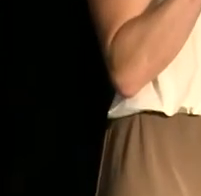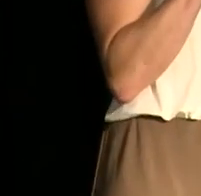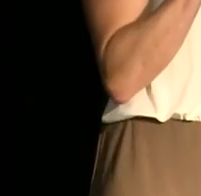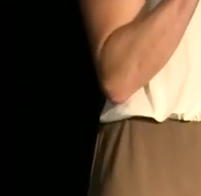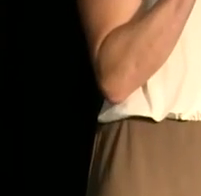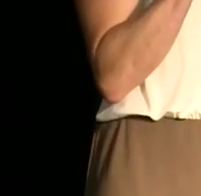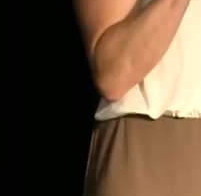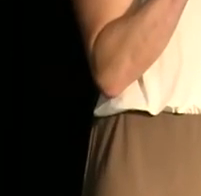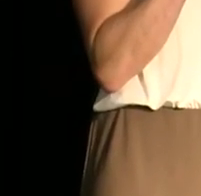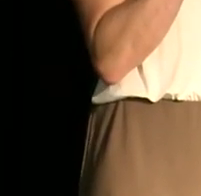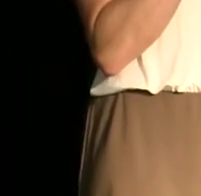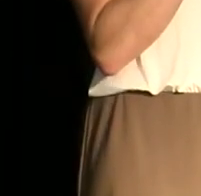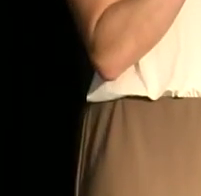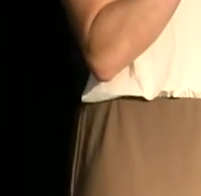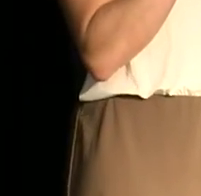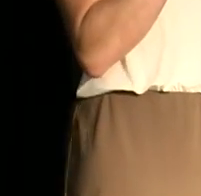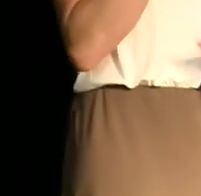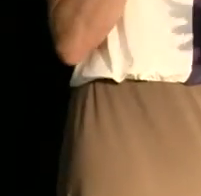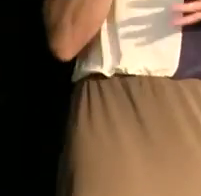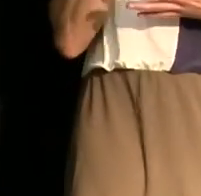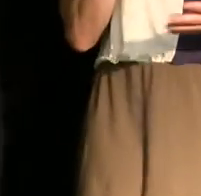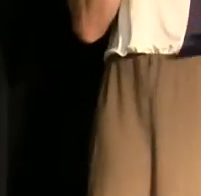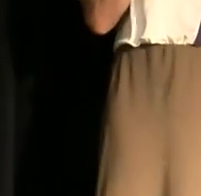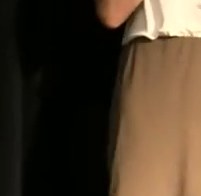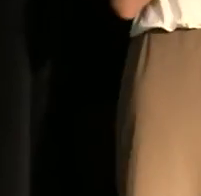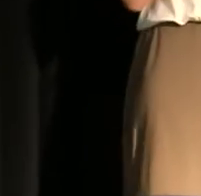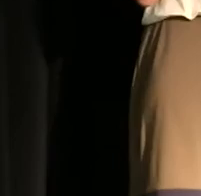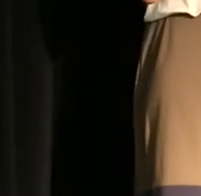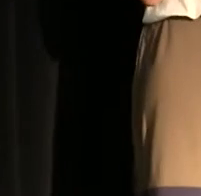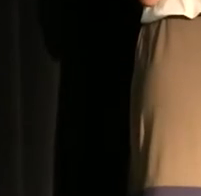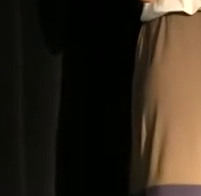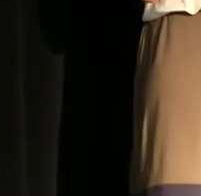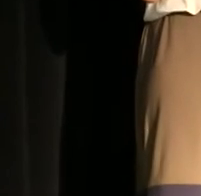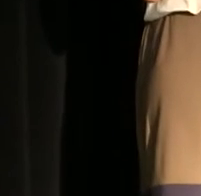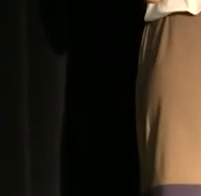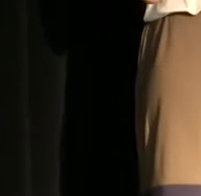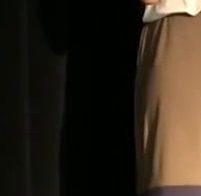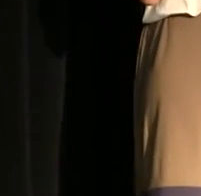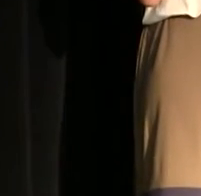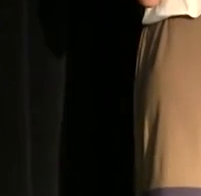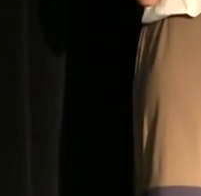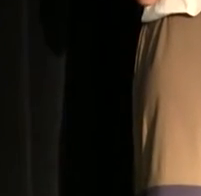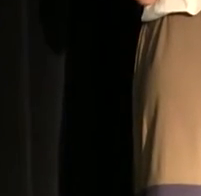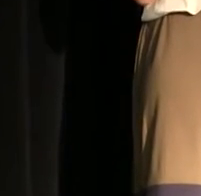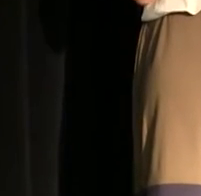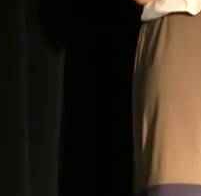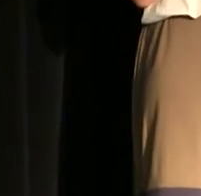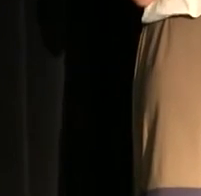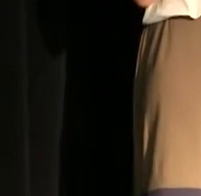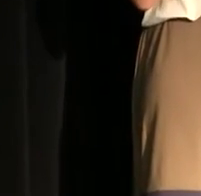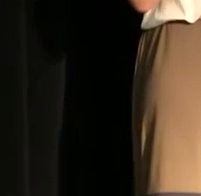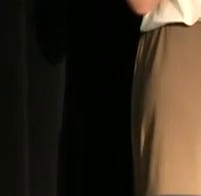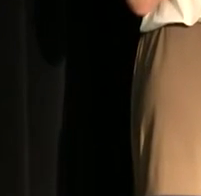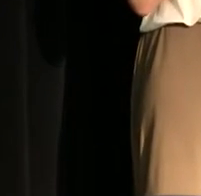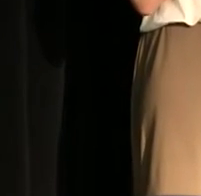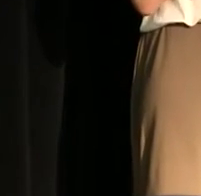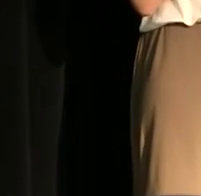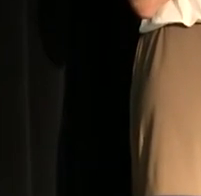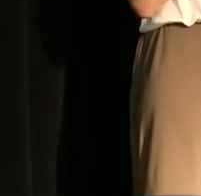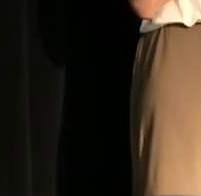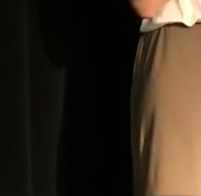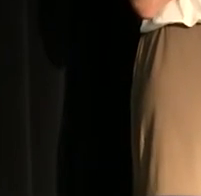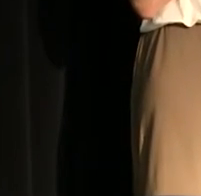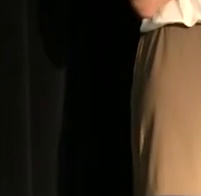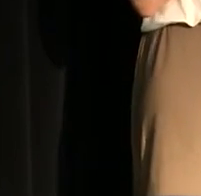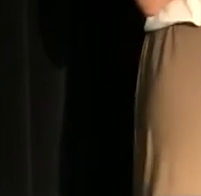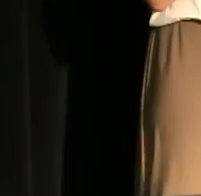so good to see all of you. I'm so excited for you to see this performance. It's a great example of what project-based learning